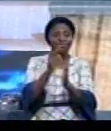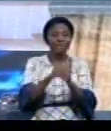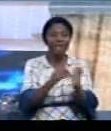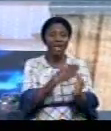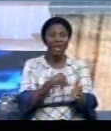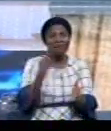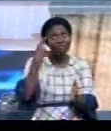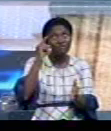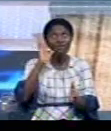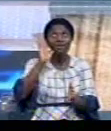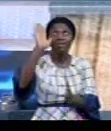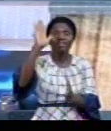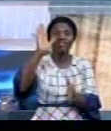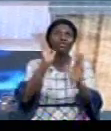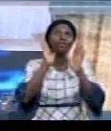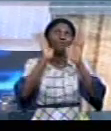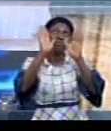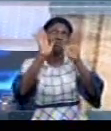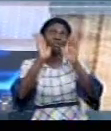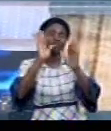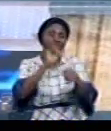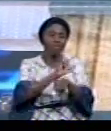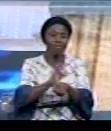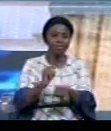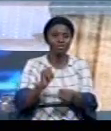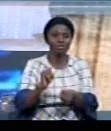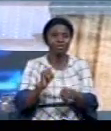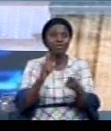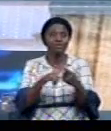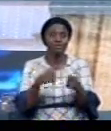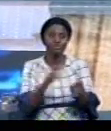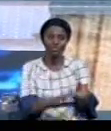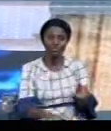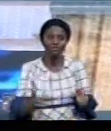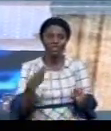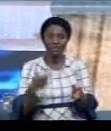wonderful works to the children